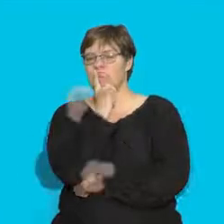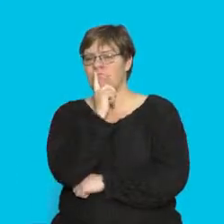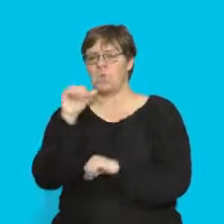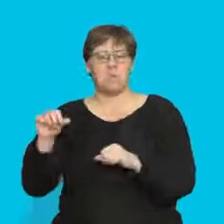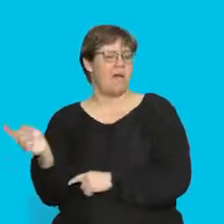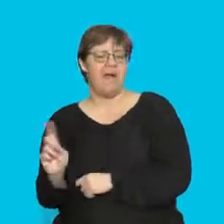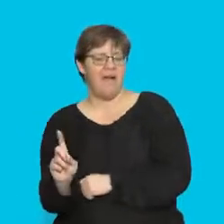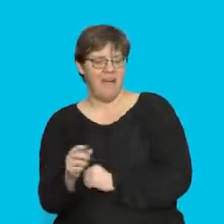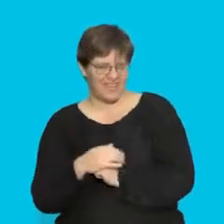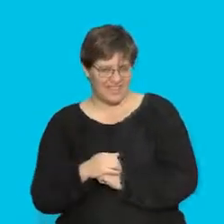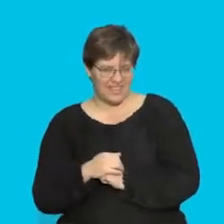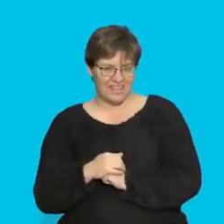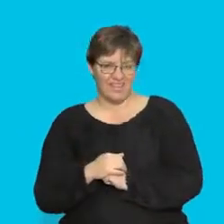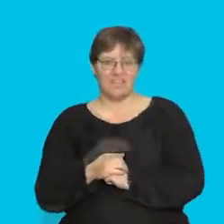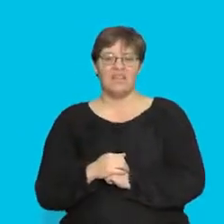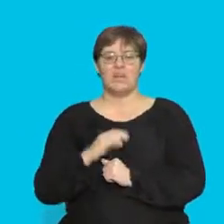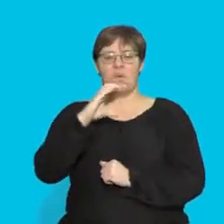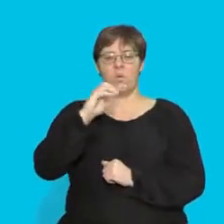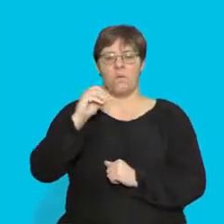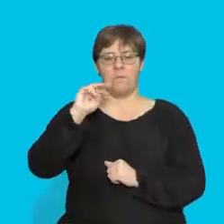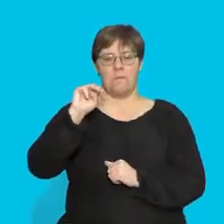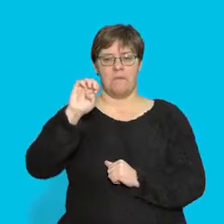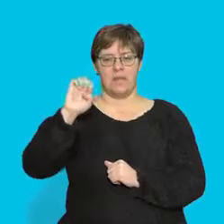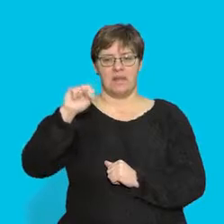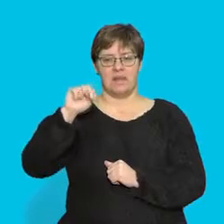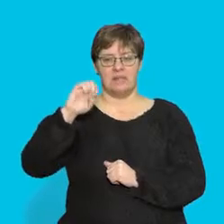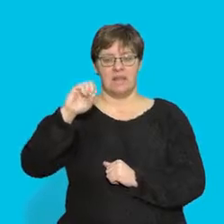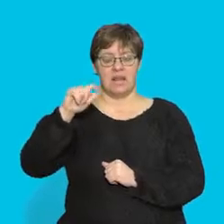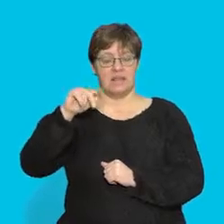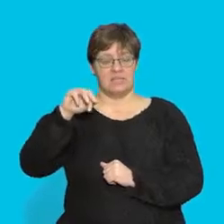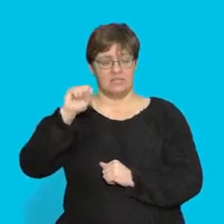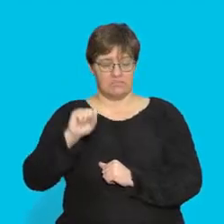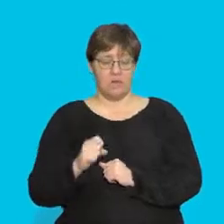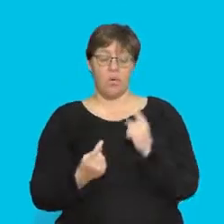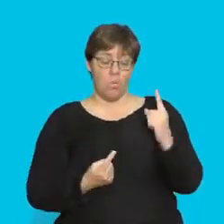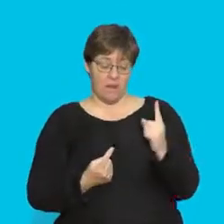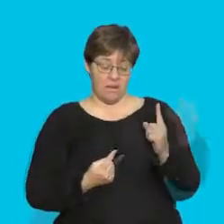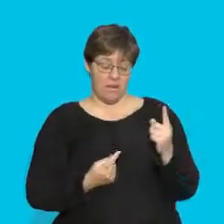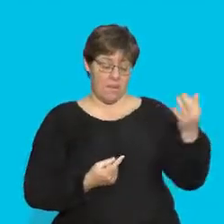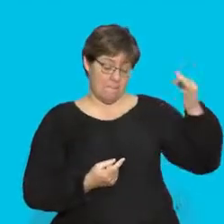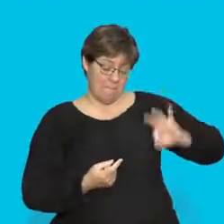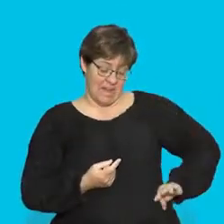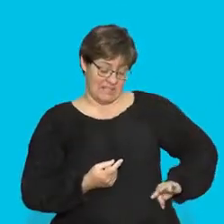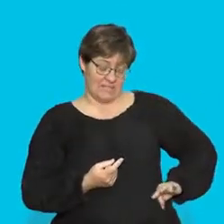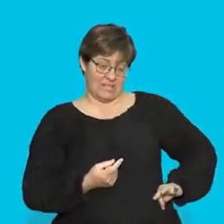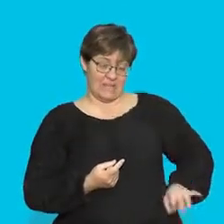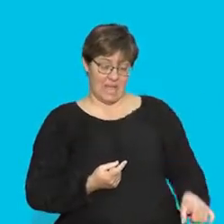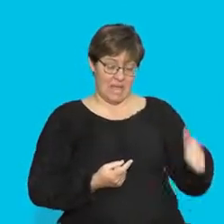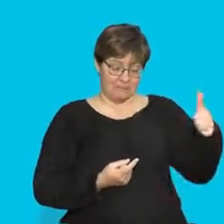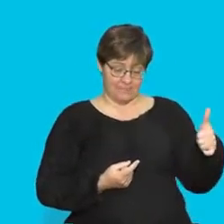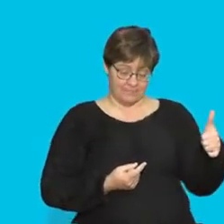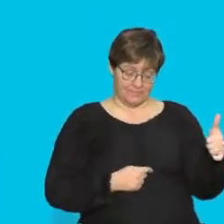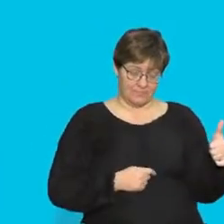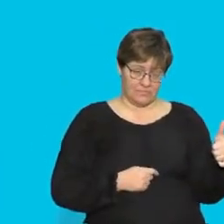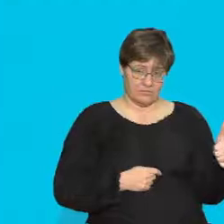is commensalism. Now, in commensalism, we're going to see one organism